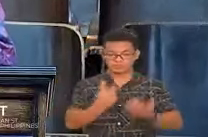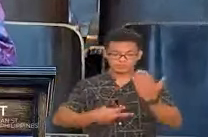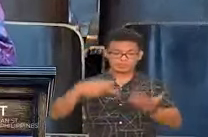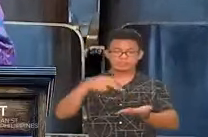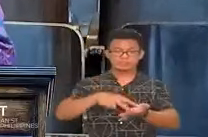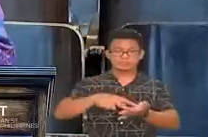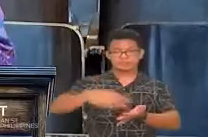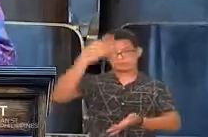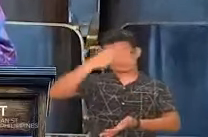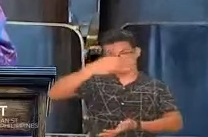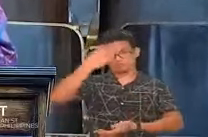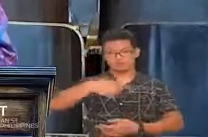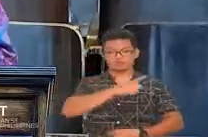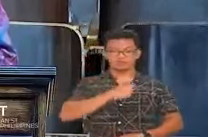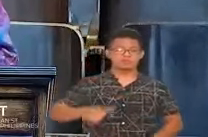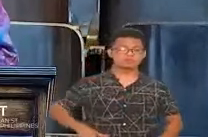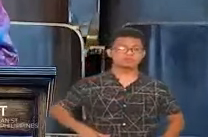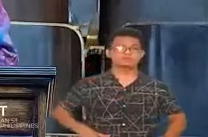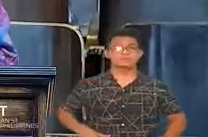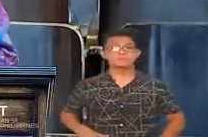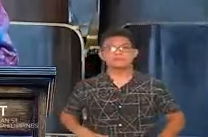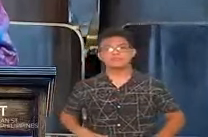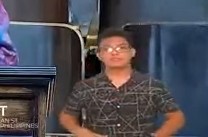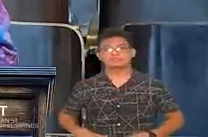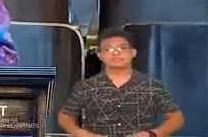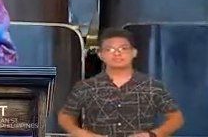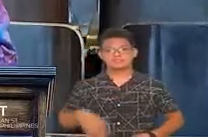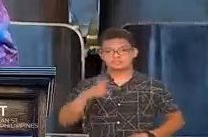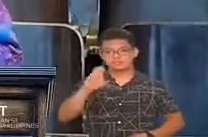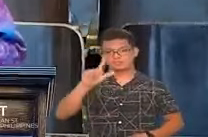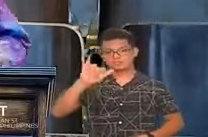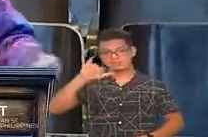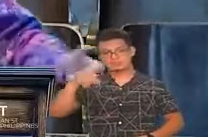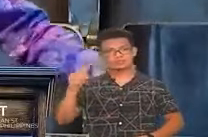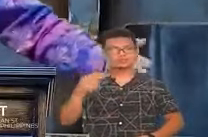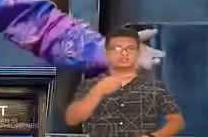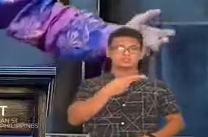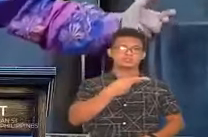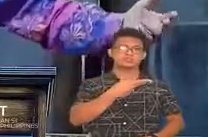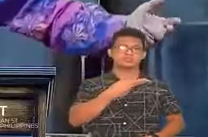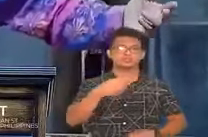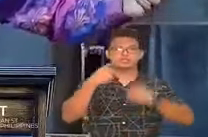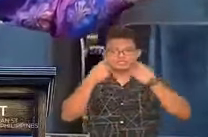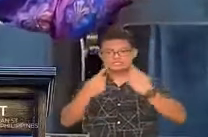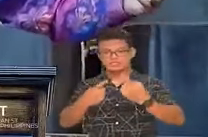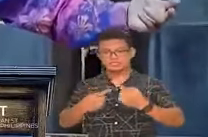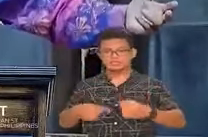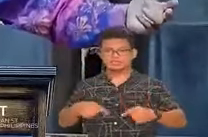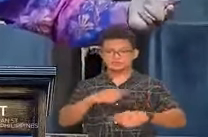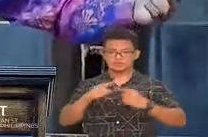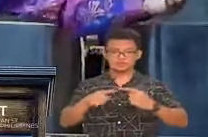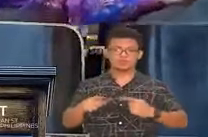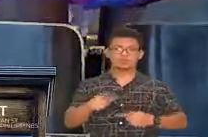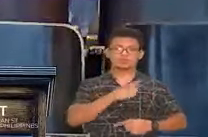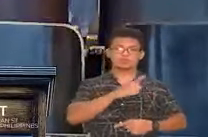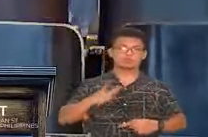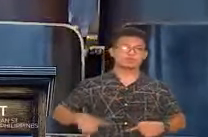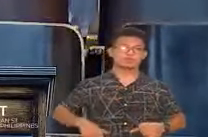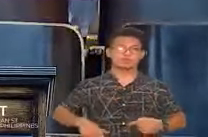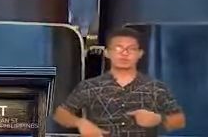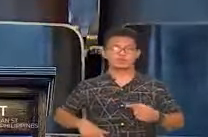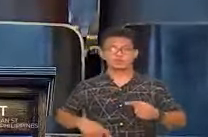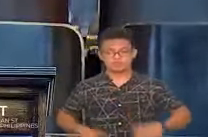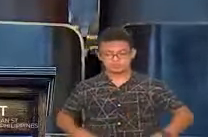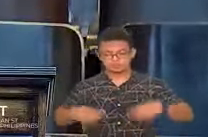We stand before the Lord. Amen. Elijah said, as the Lord liveth before whom